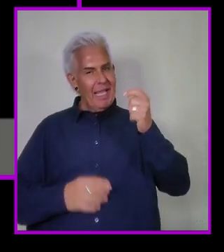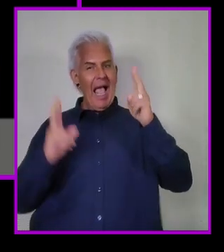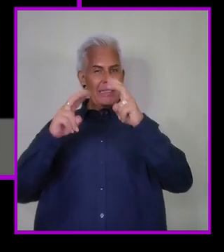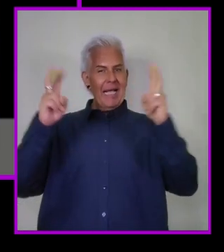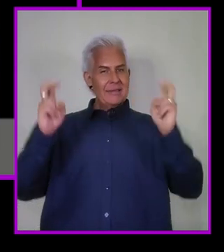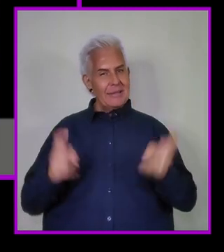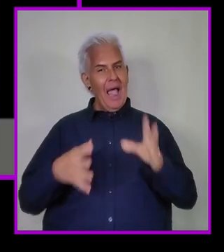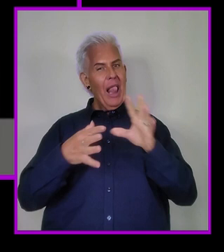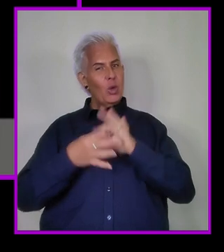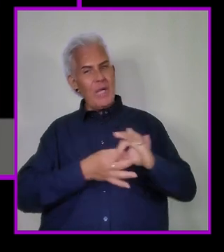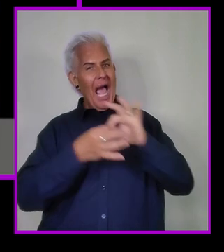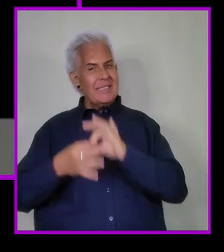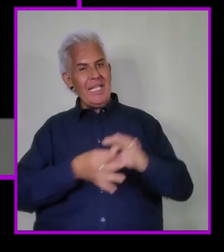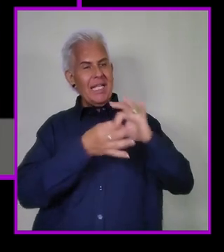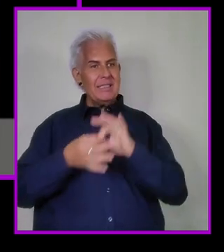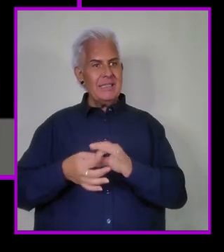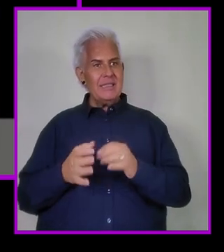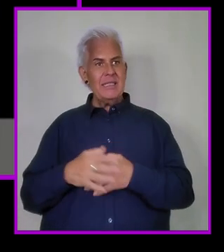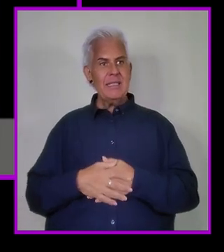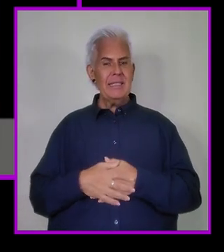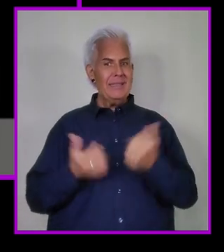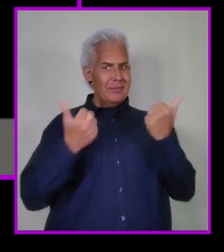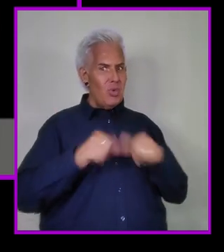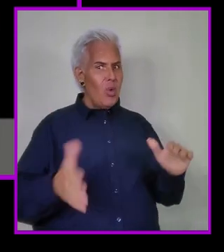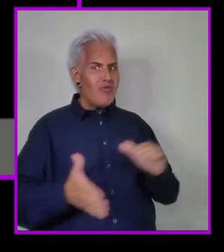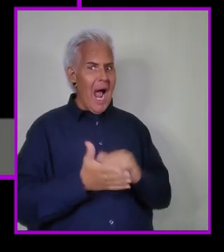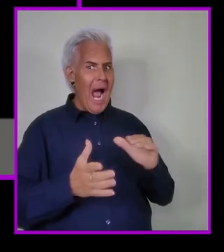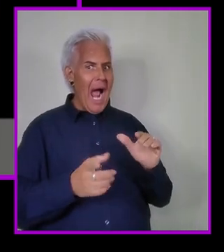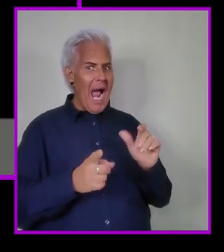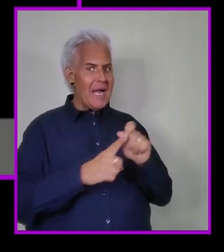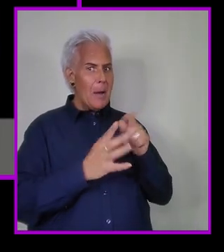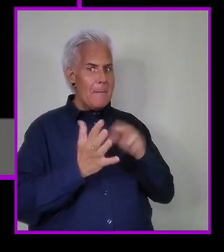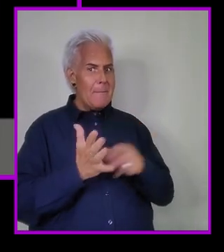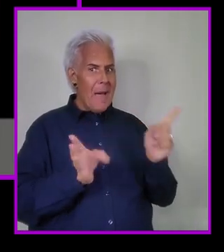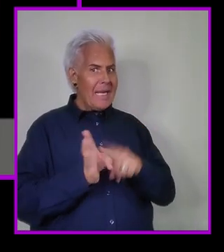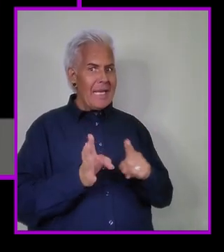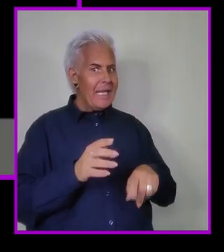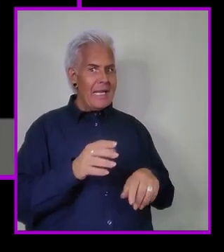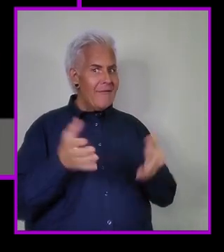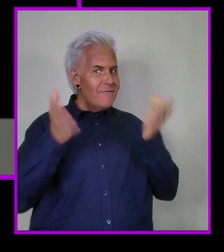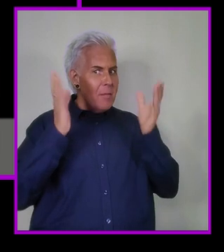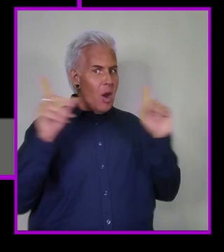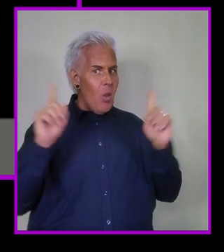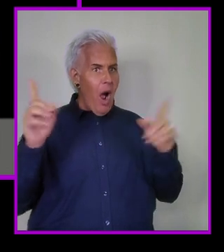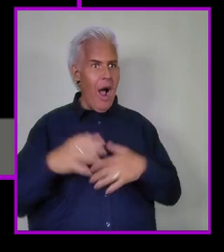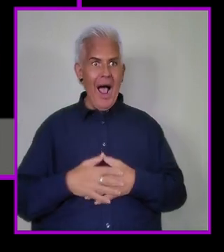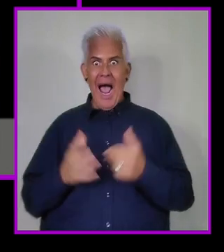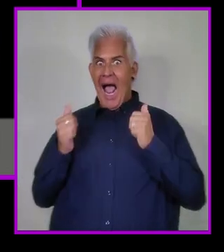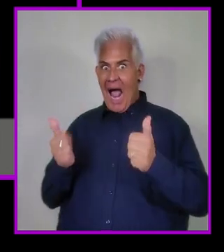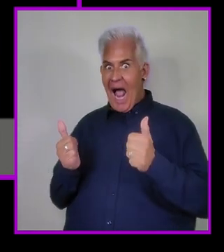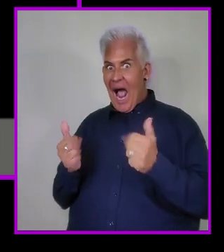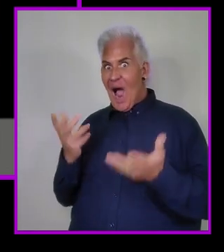Castle United. There you are, Penny. How was the football match? Oh, it was great in